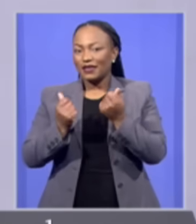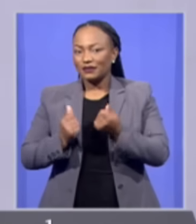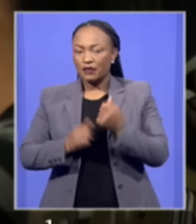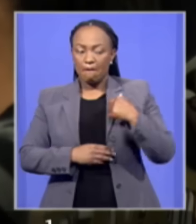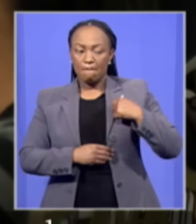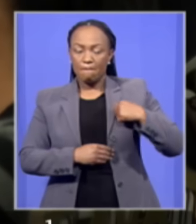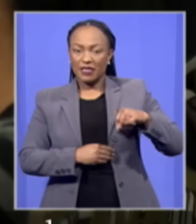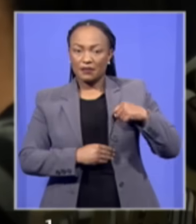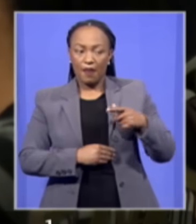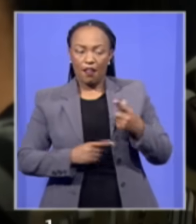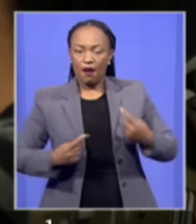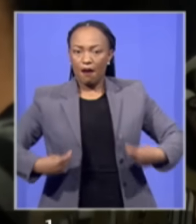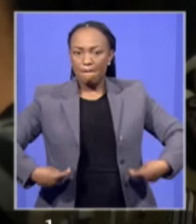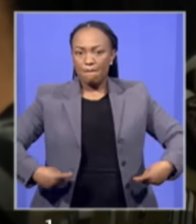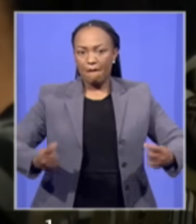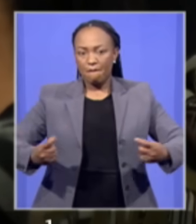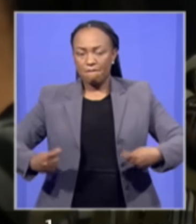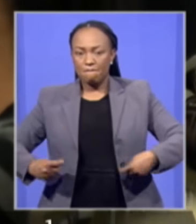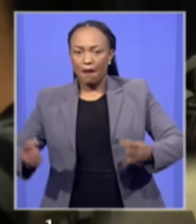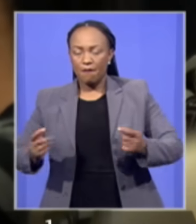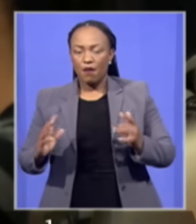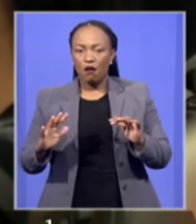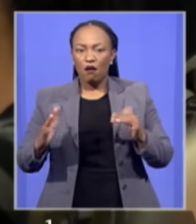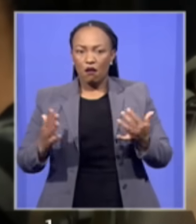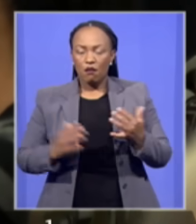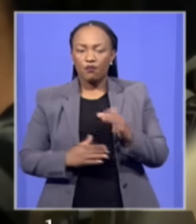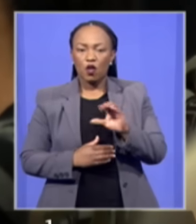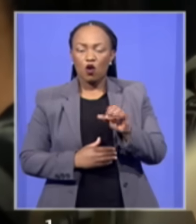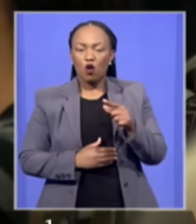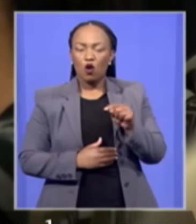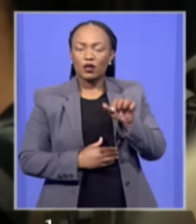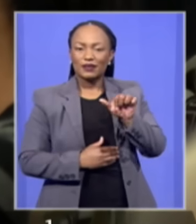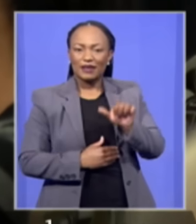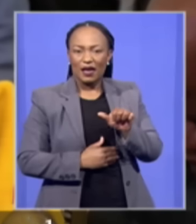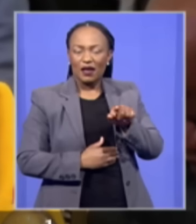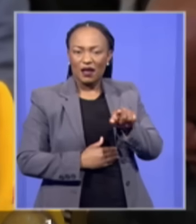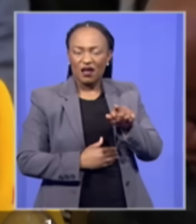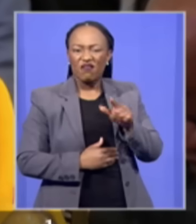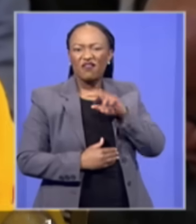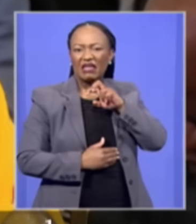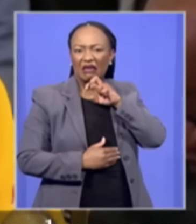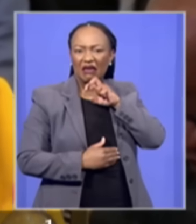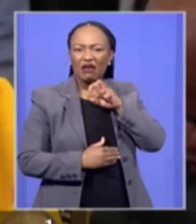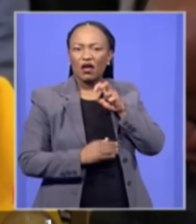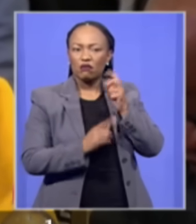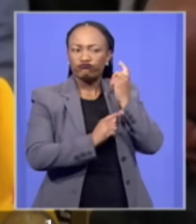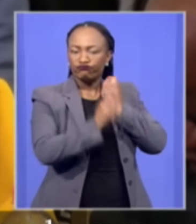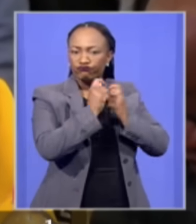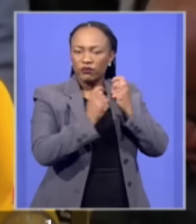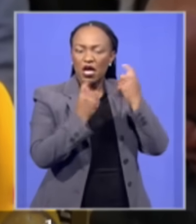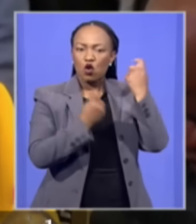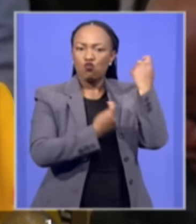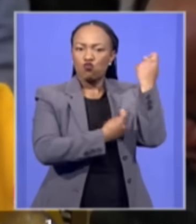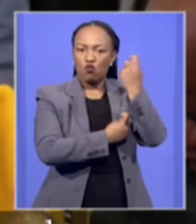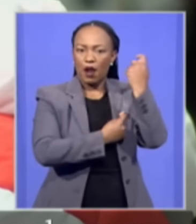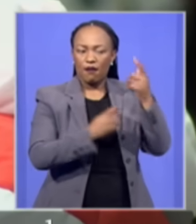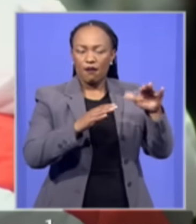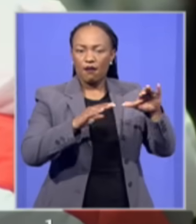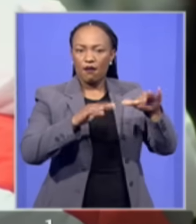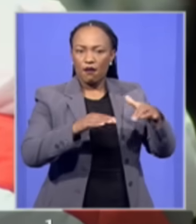bomasepala. Letona la Lefapha la Makgotla a Metse le ditaba tsa marena Felenkosini Hlabisa o ipoleditse ho